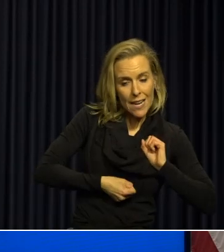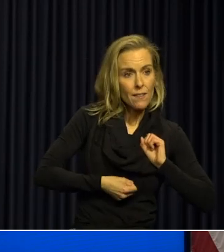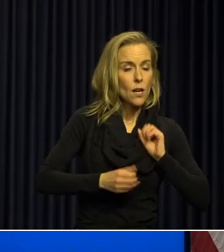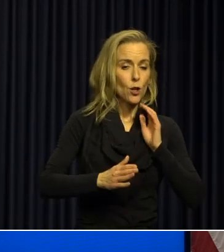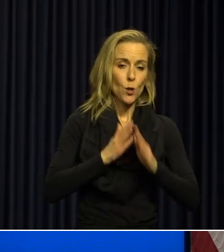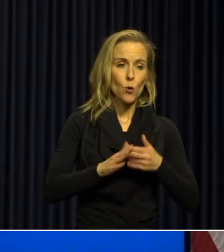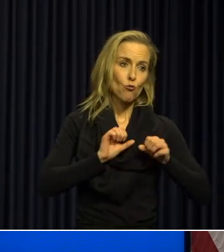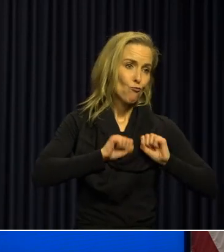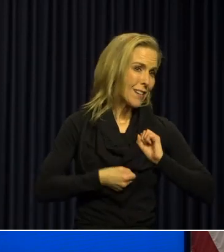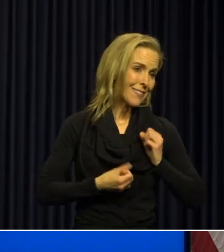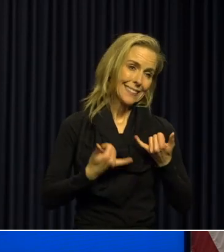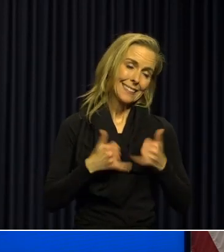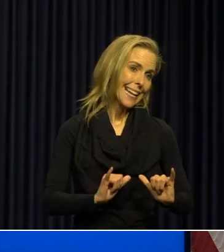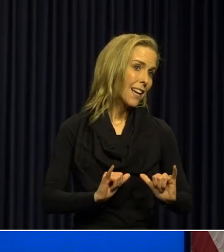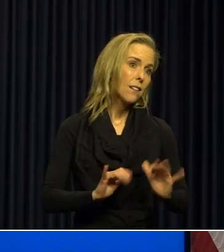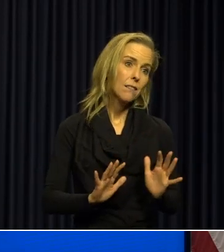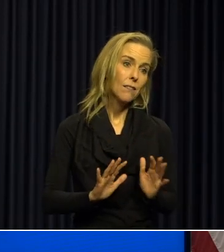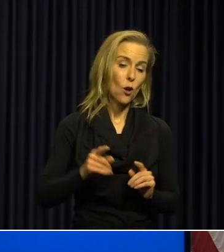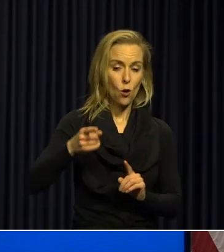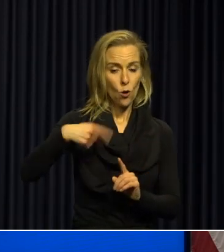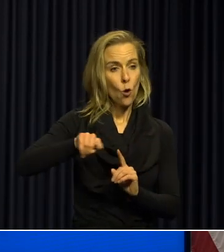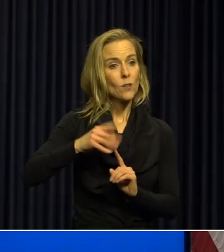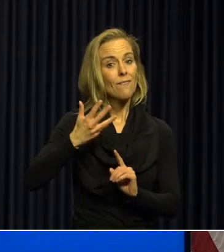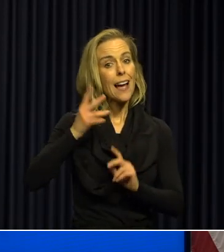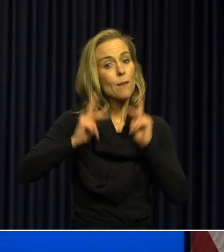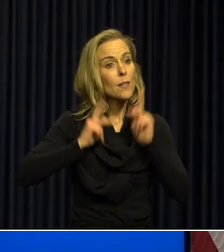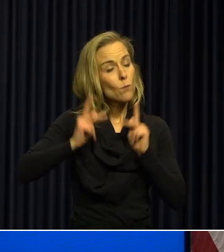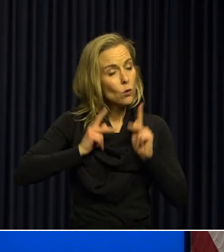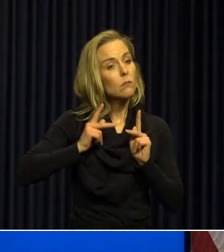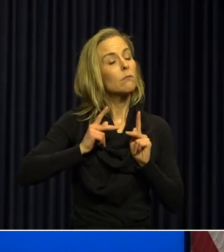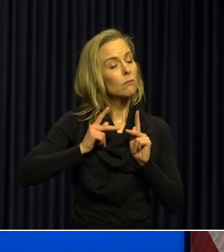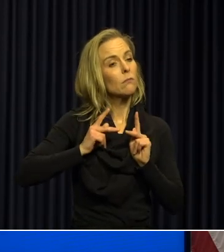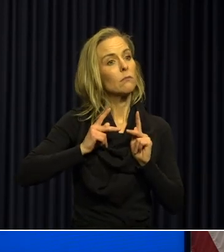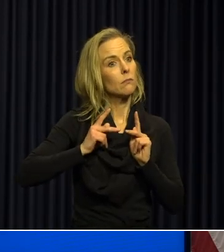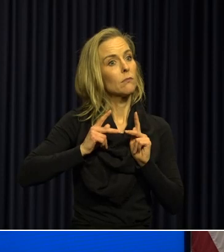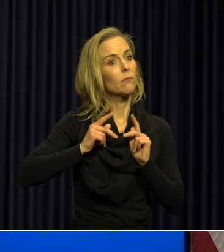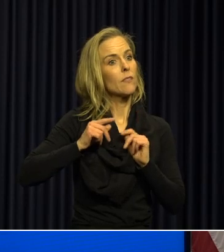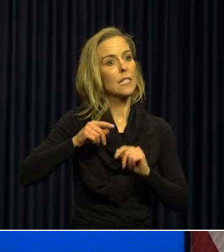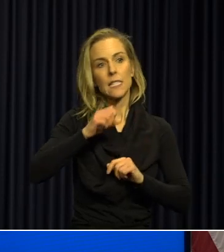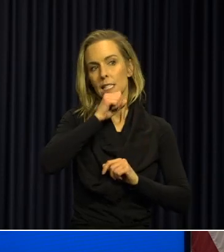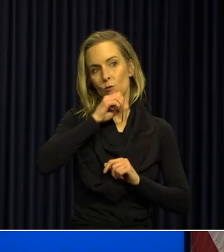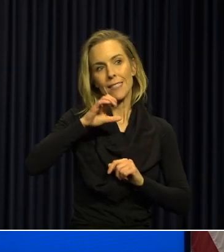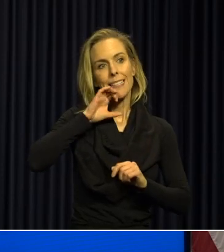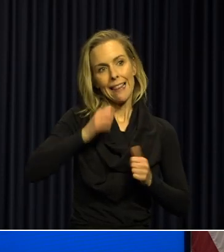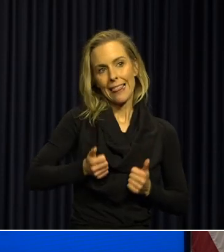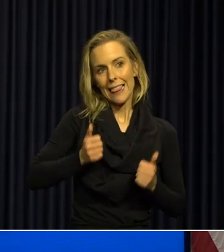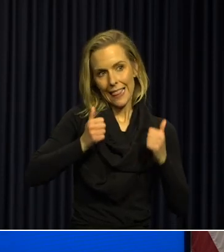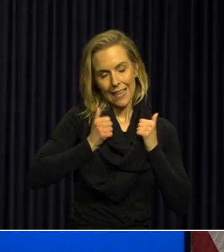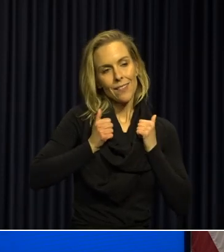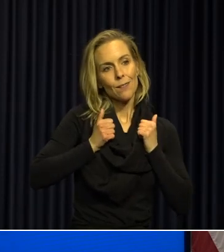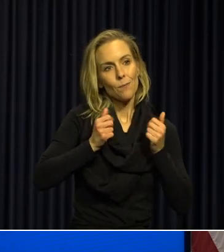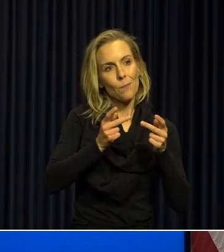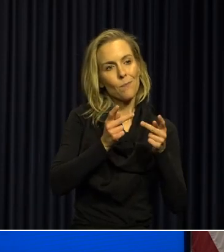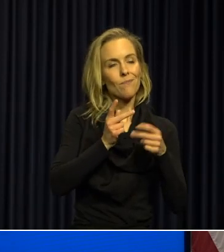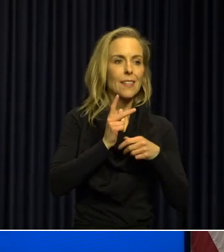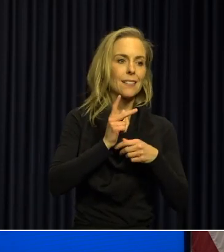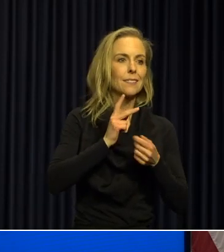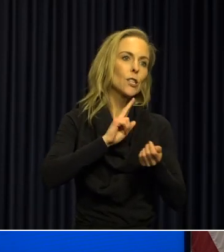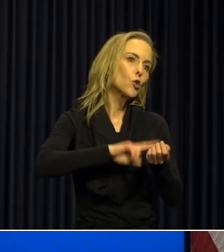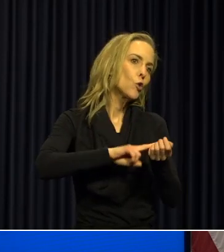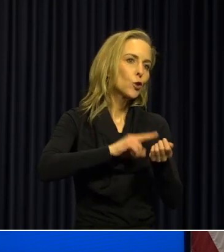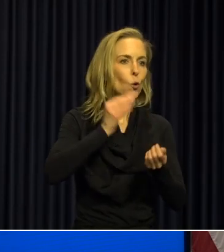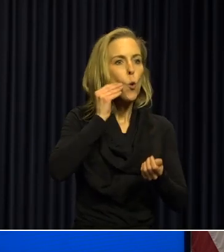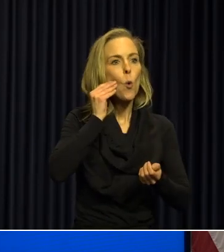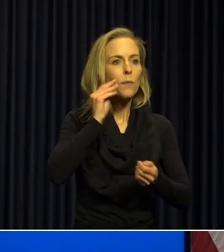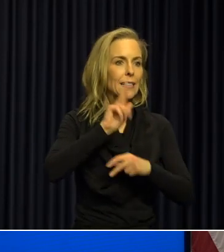well. I believe all 5 of these individuals were in senior living types of settings,